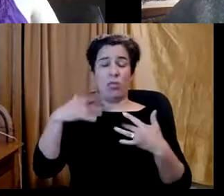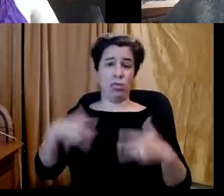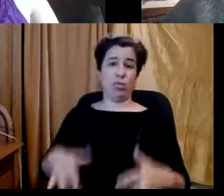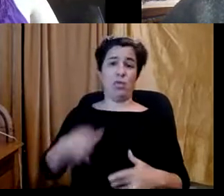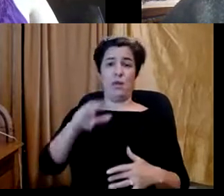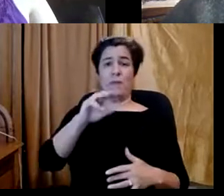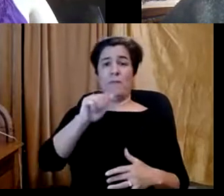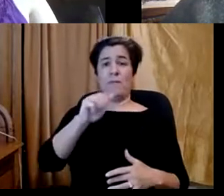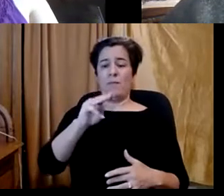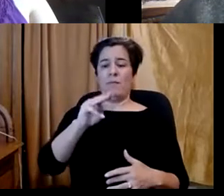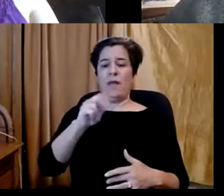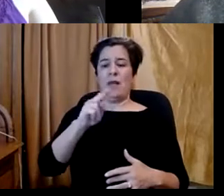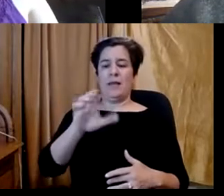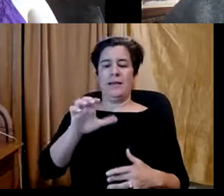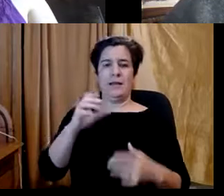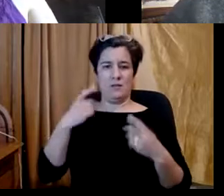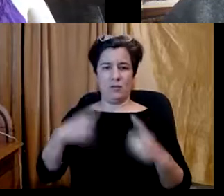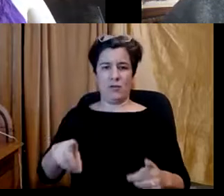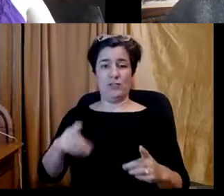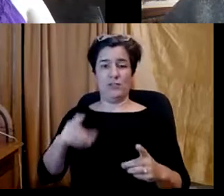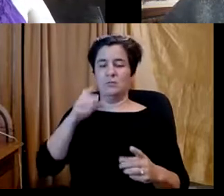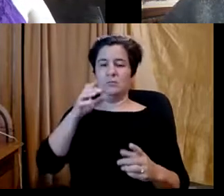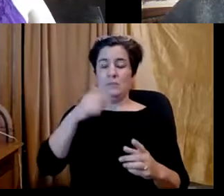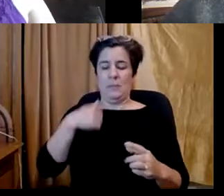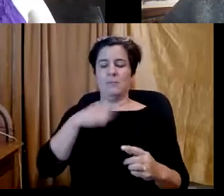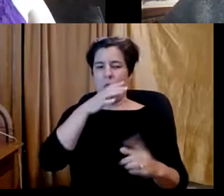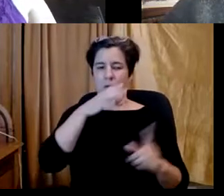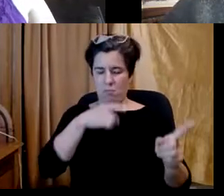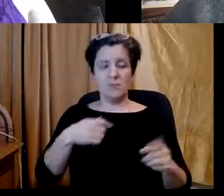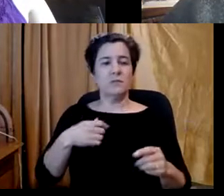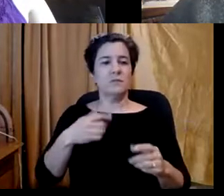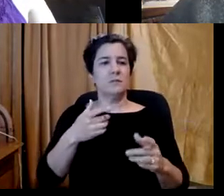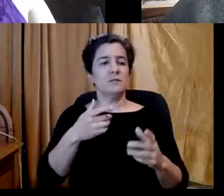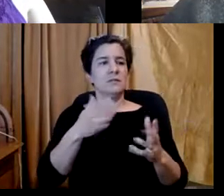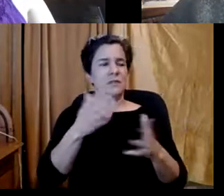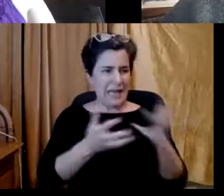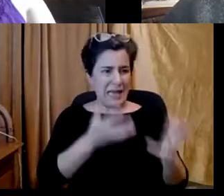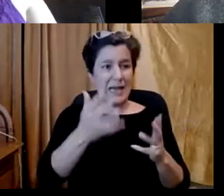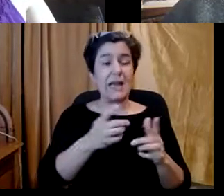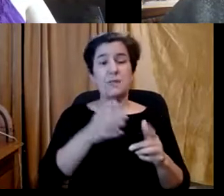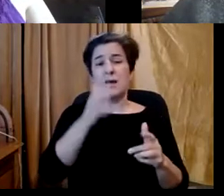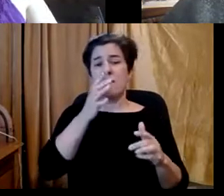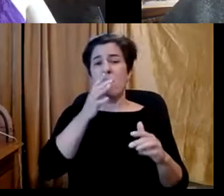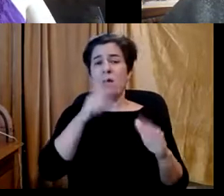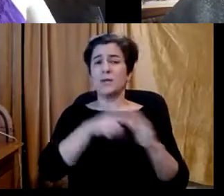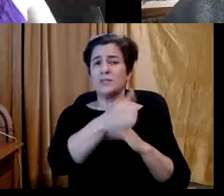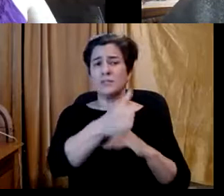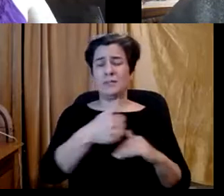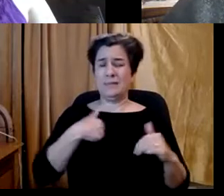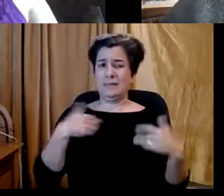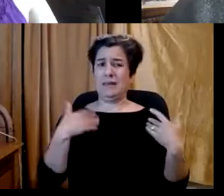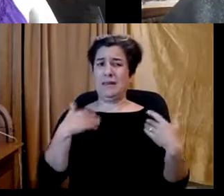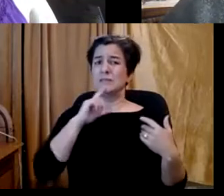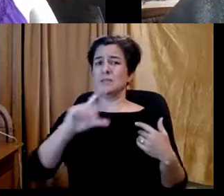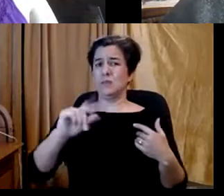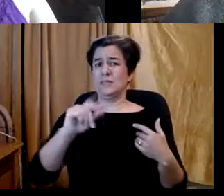super caretaker, totally doing hero of my mom. And she did end her life in my 20s. And that was a big journey for me. I didn't realize, though,